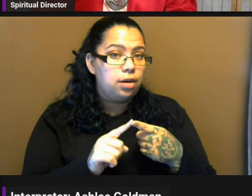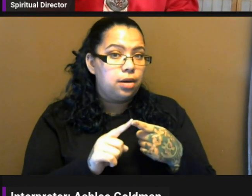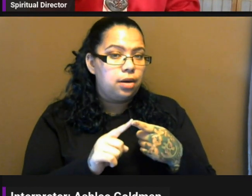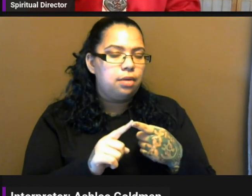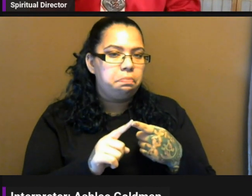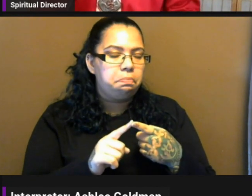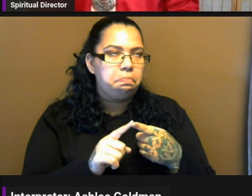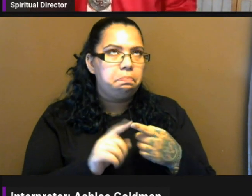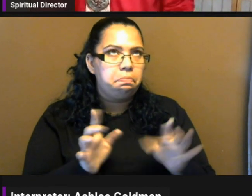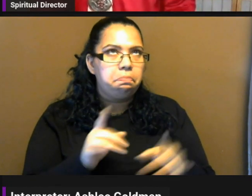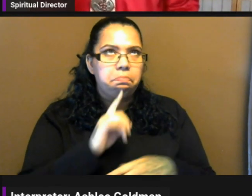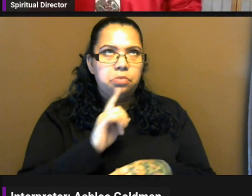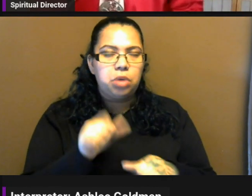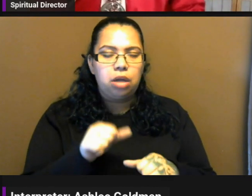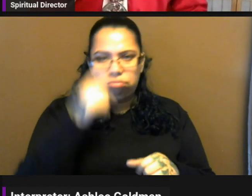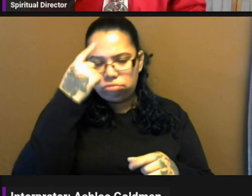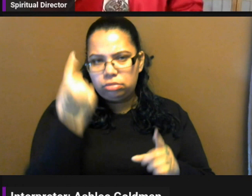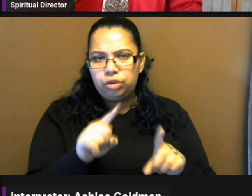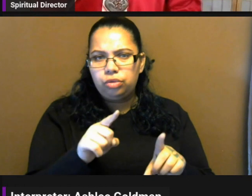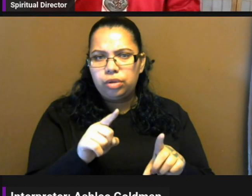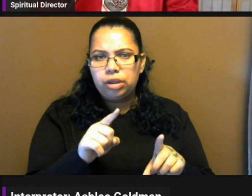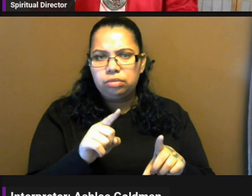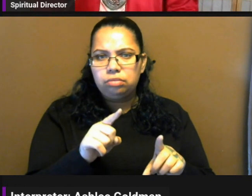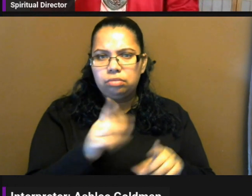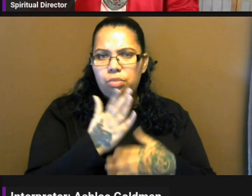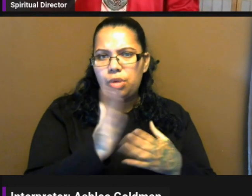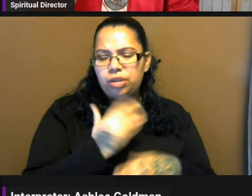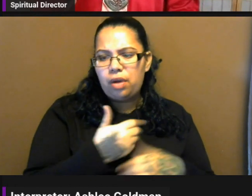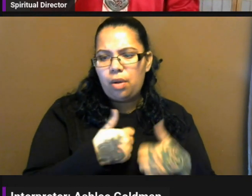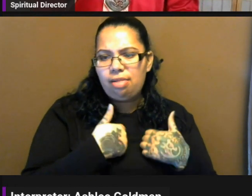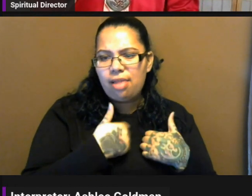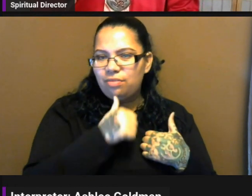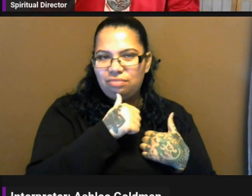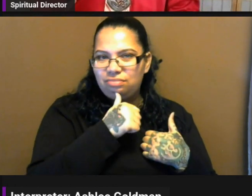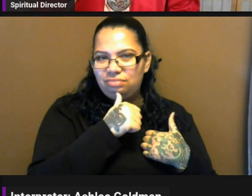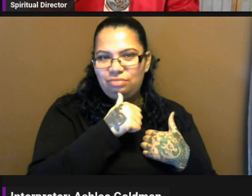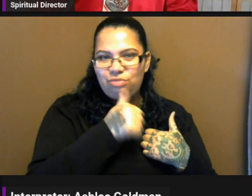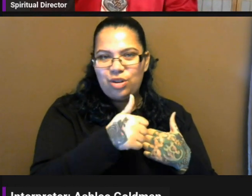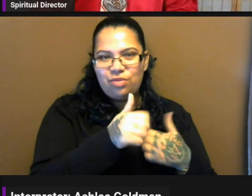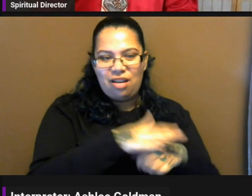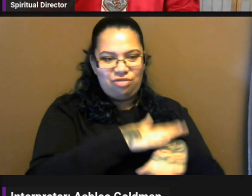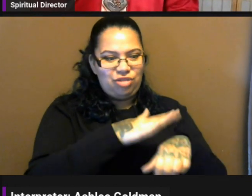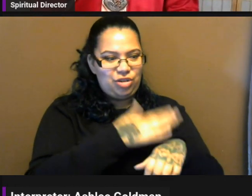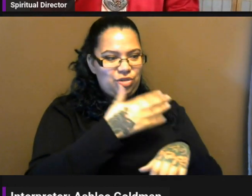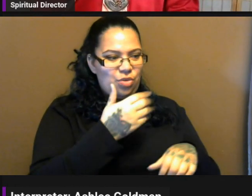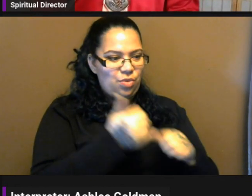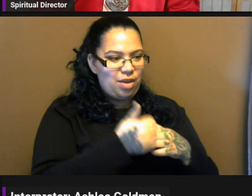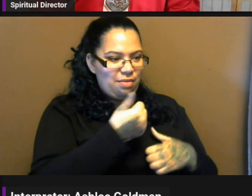Because I'm sure we could agree that there are areas in our lives where we are not gentle with ourselves,